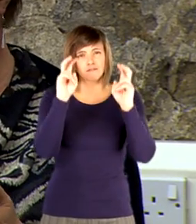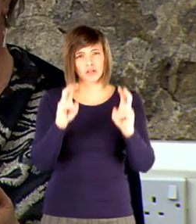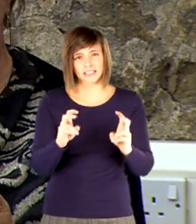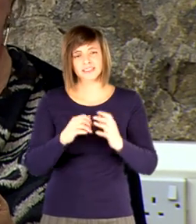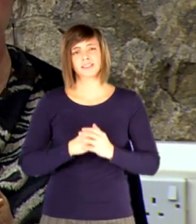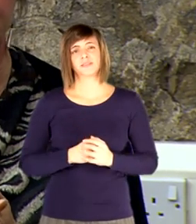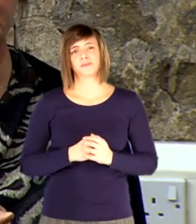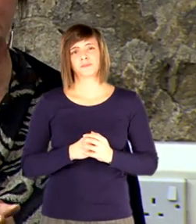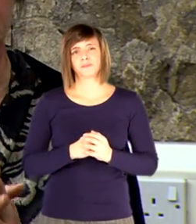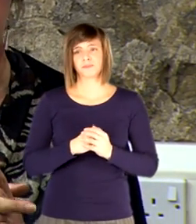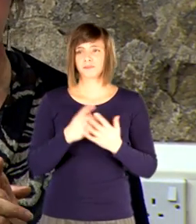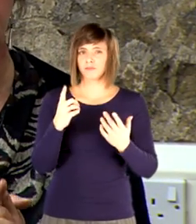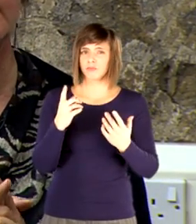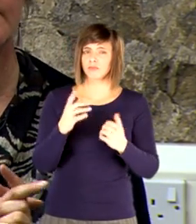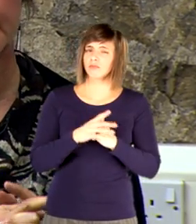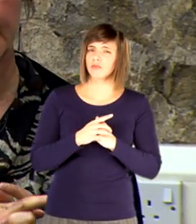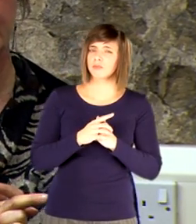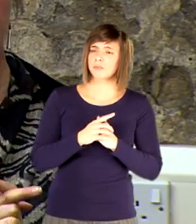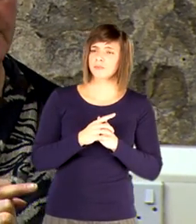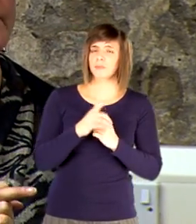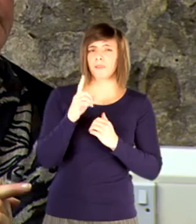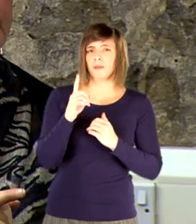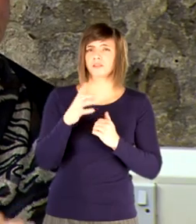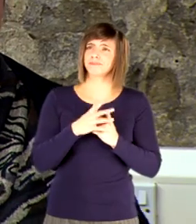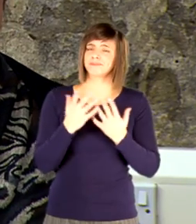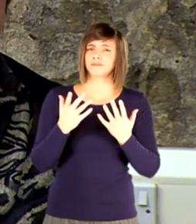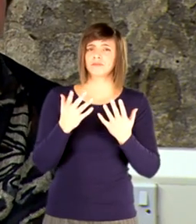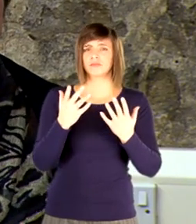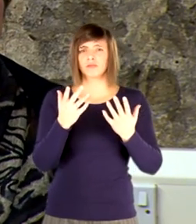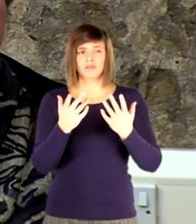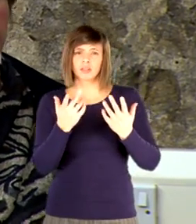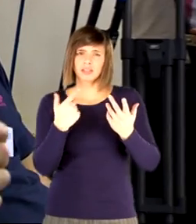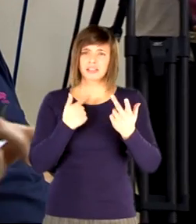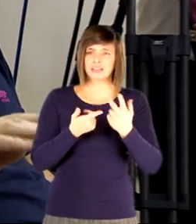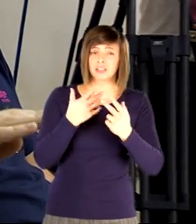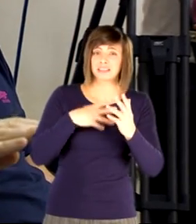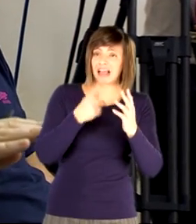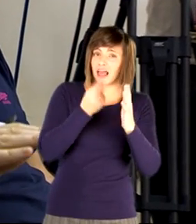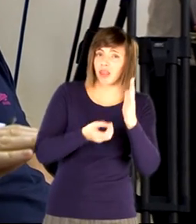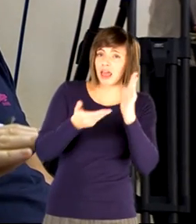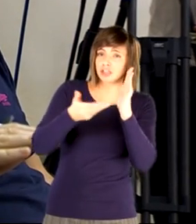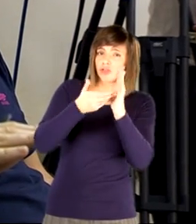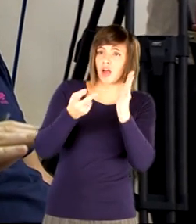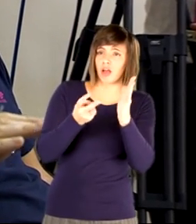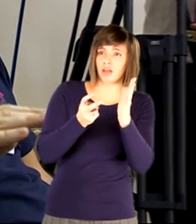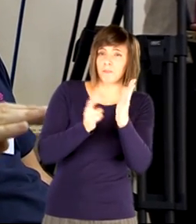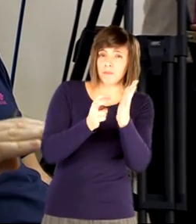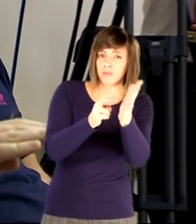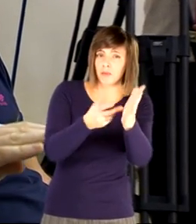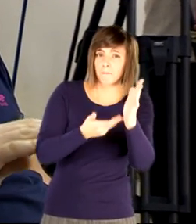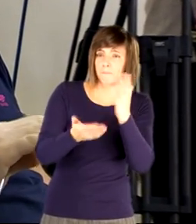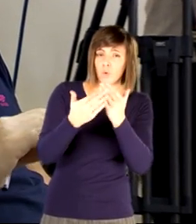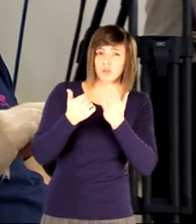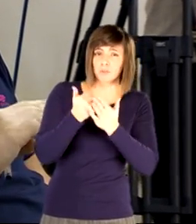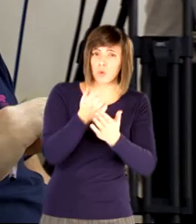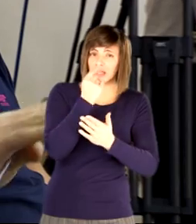that specification. Is it better to have, that sort of over-specified to a level where you may not want